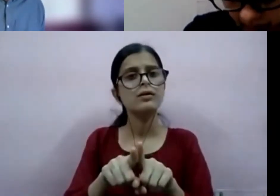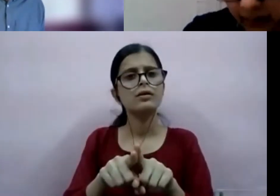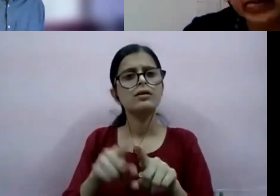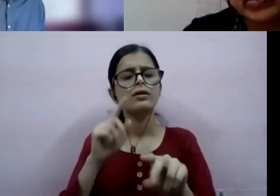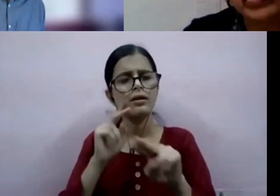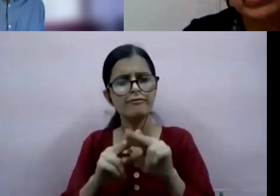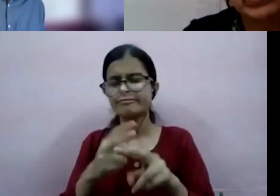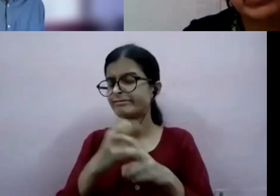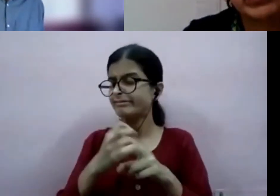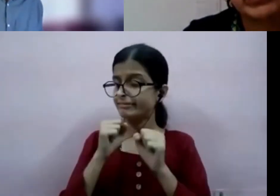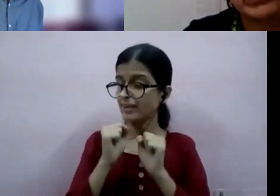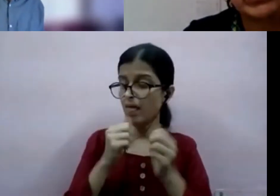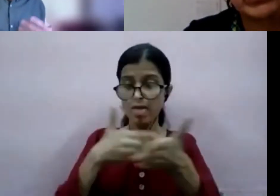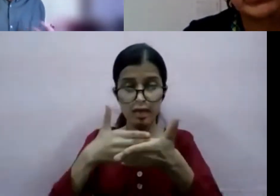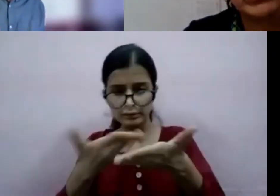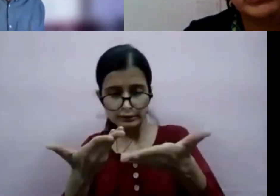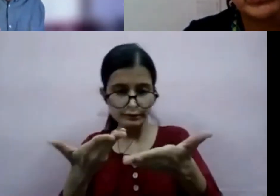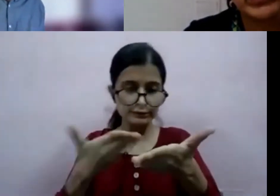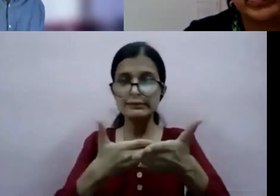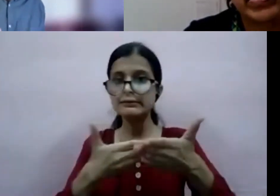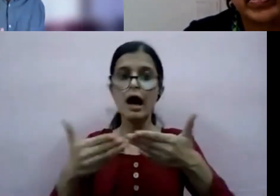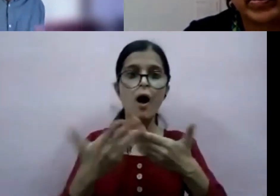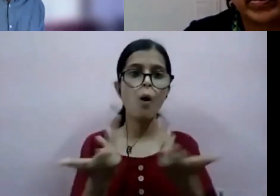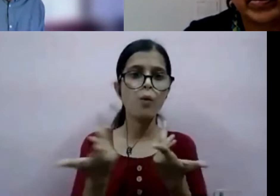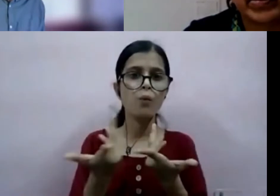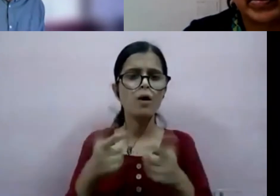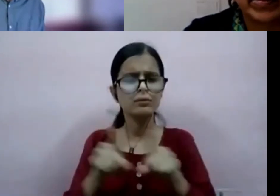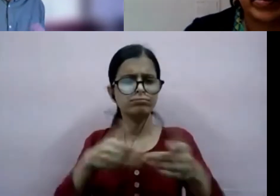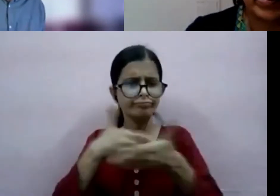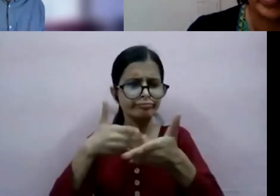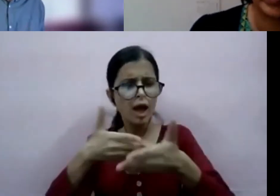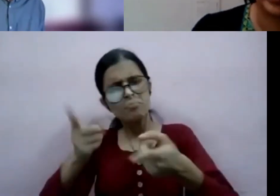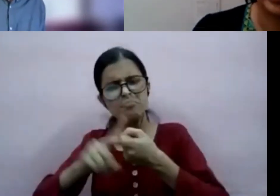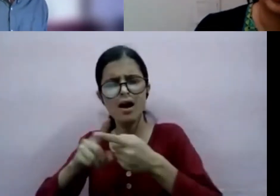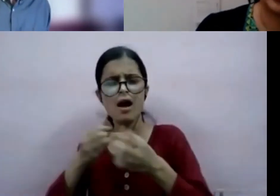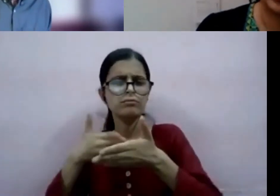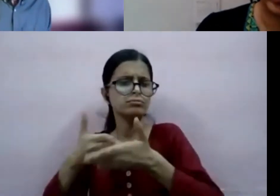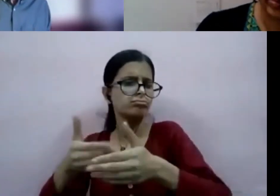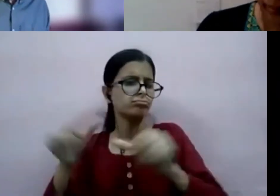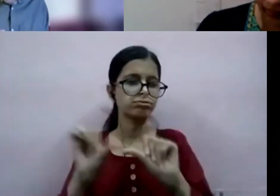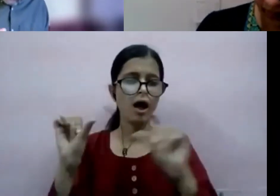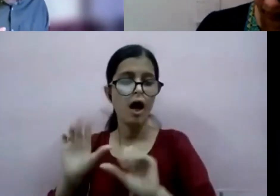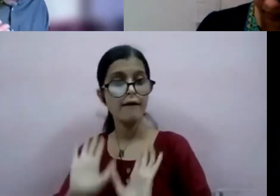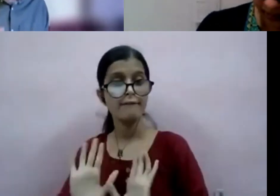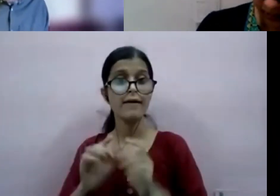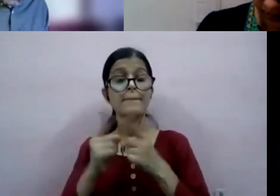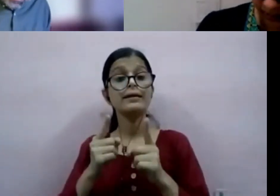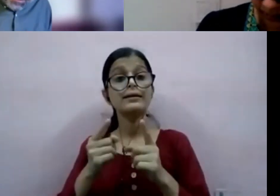difficult to challenge sometimes. So I think that we have both. Looking at